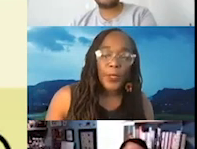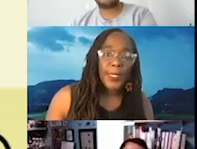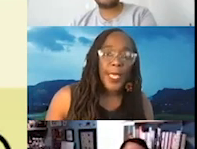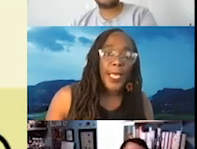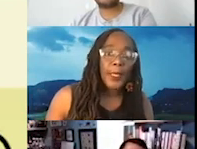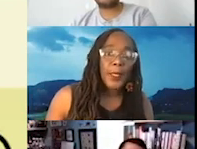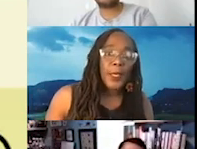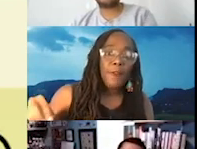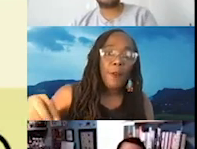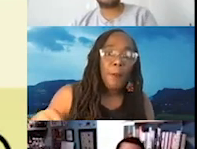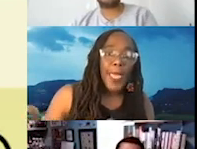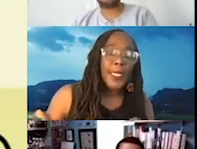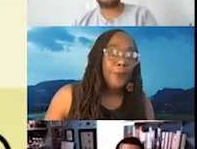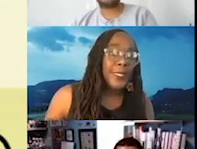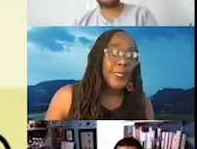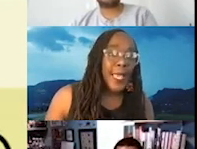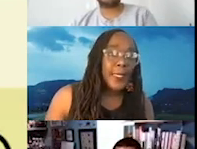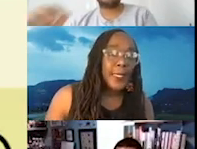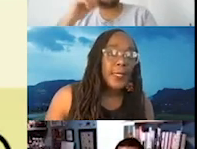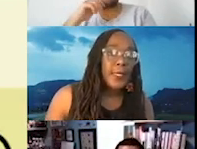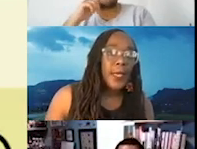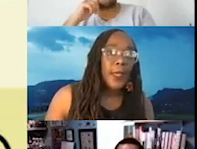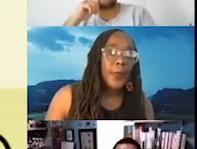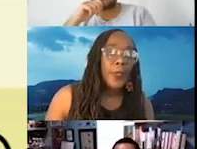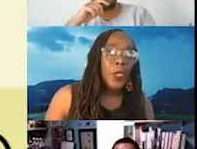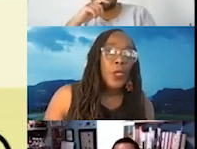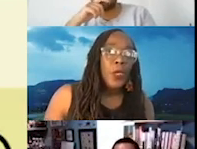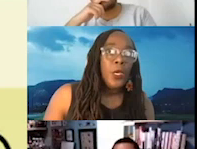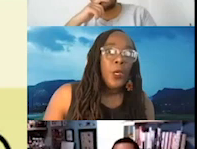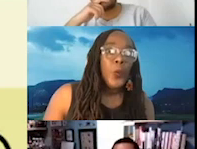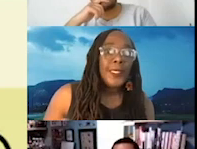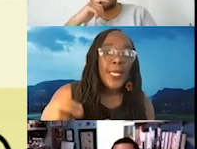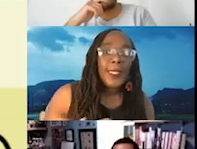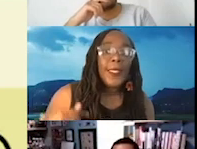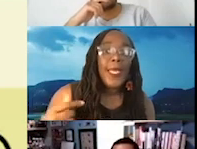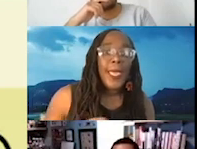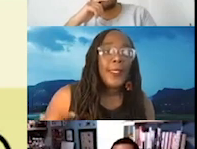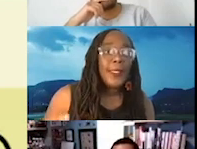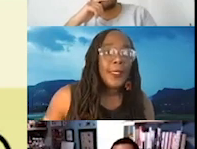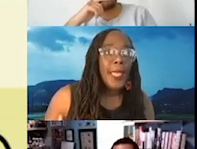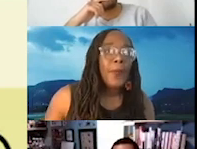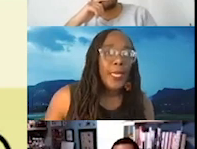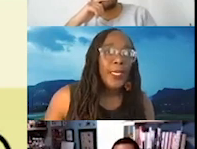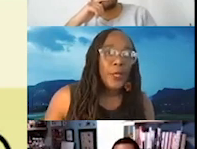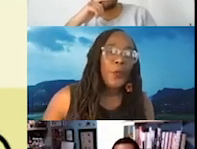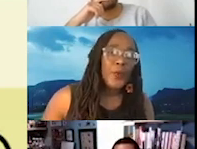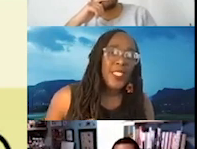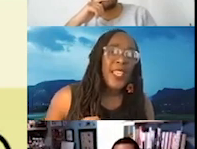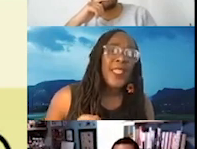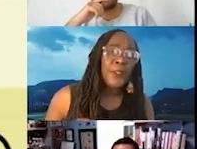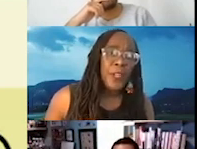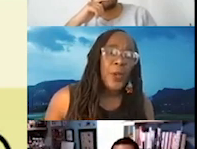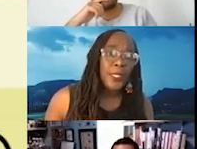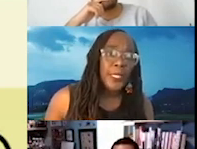about design from many different centers, we start to hear design being, you know, we